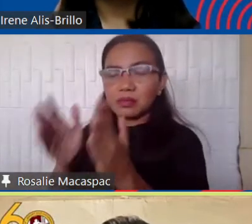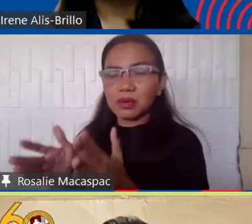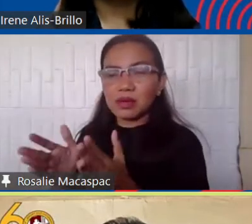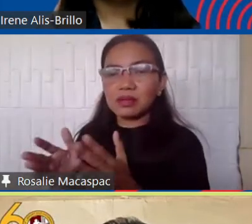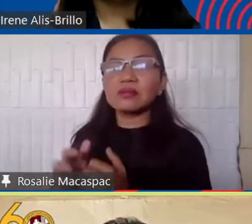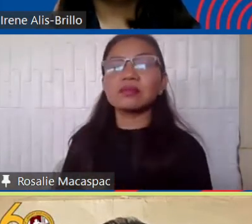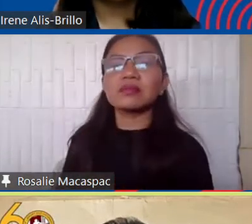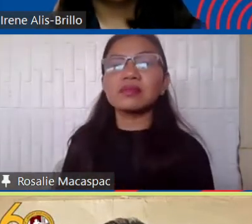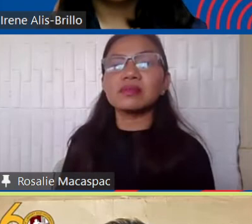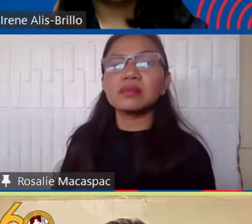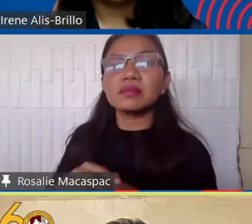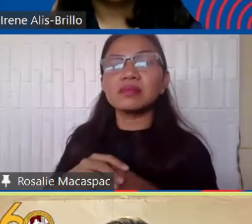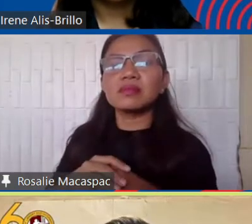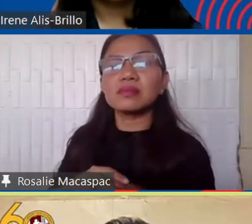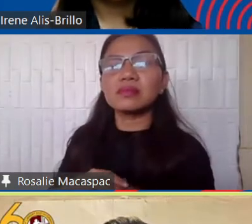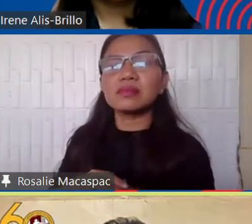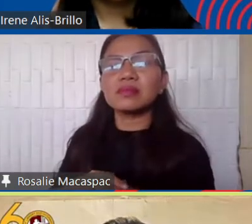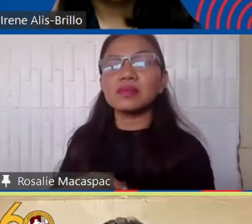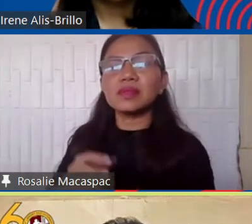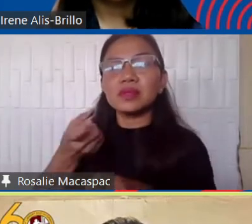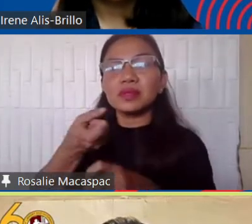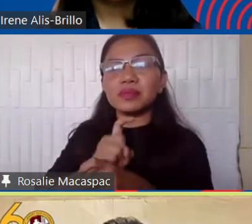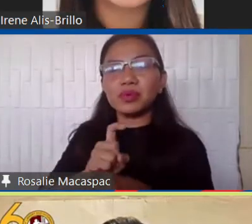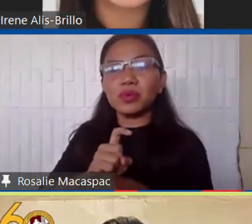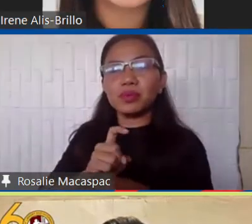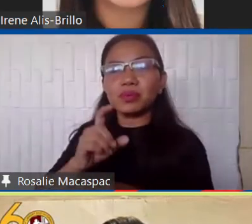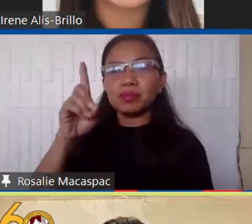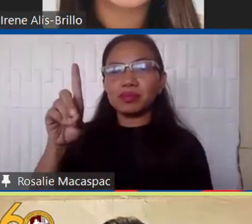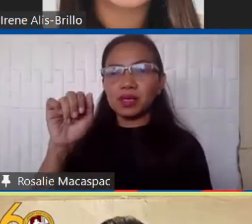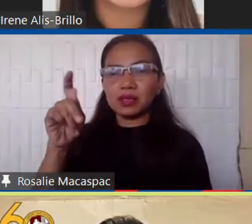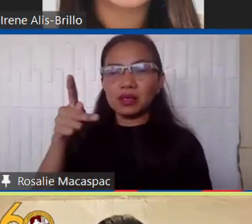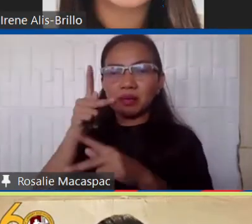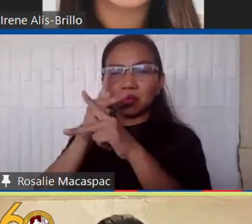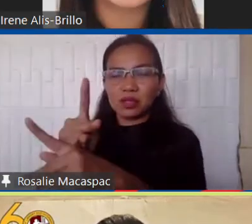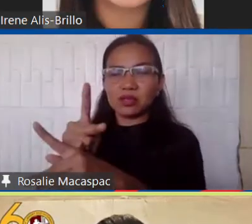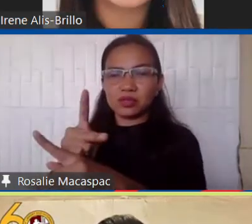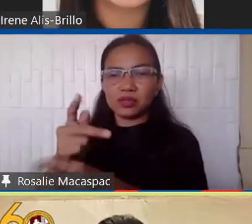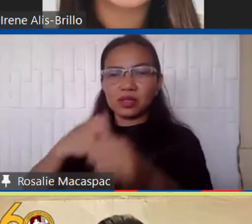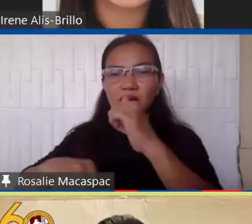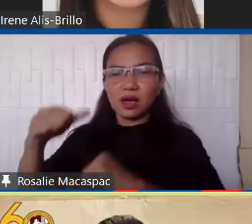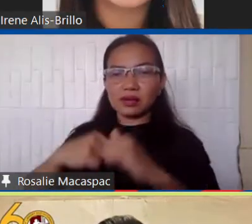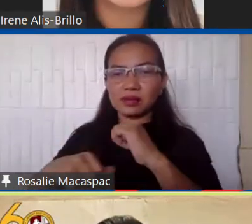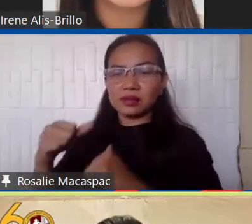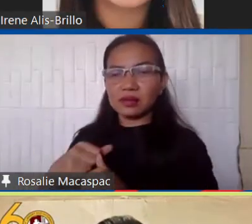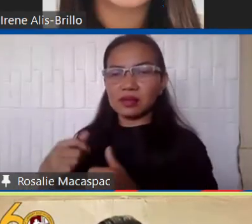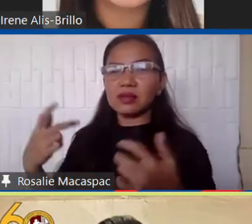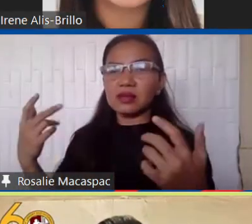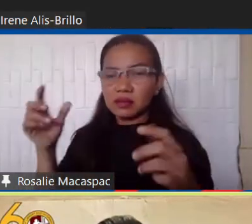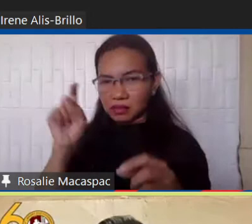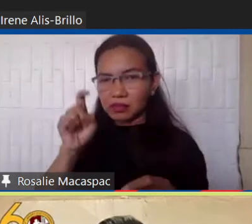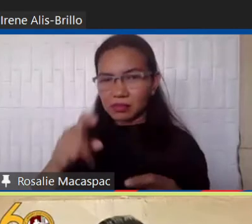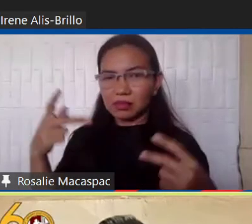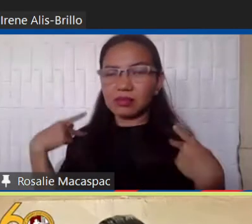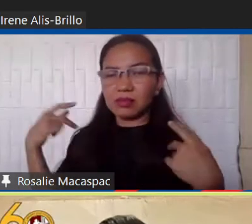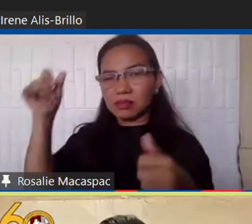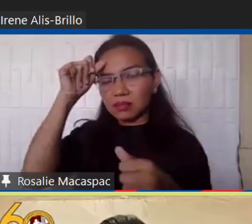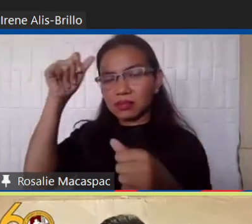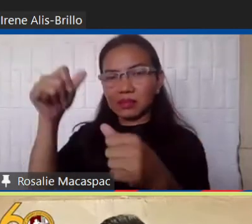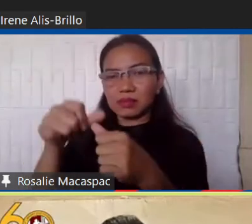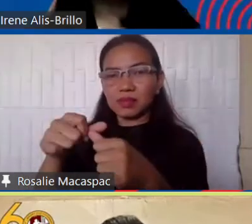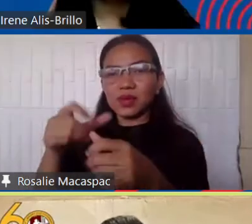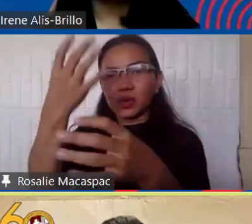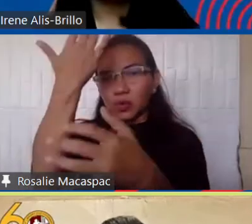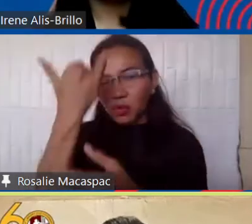sa ating Data Protection Act, there should be a purpose why we're collecting that data. I